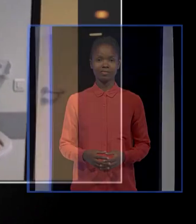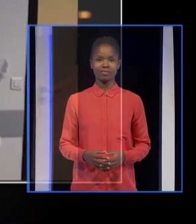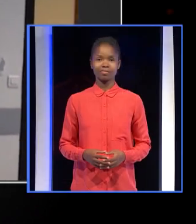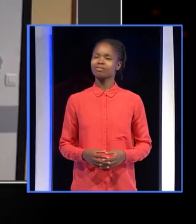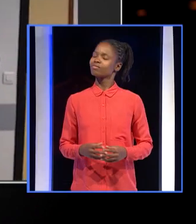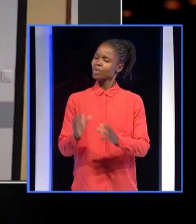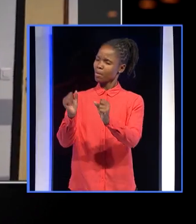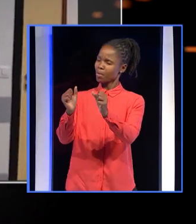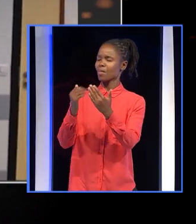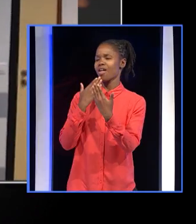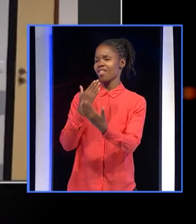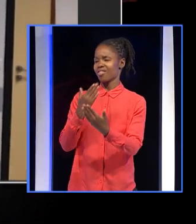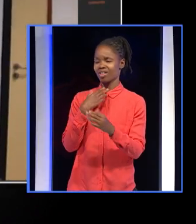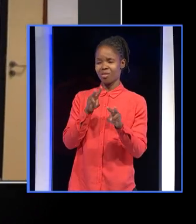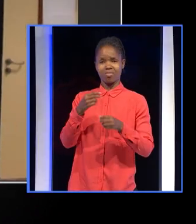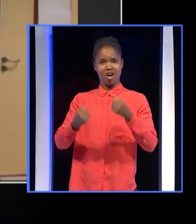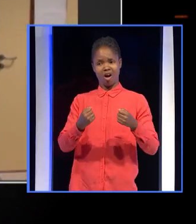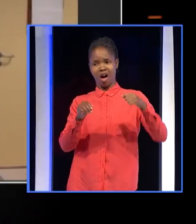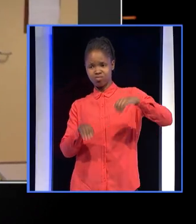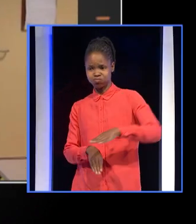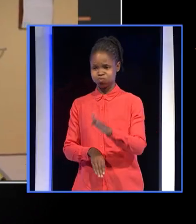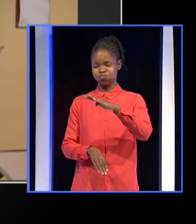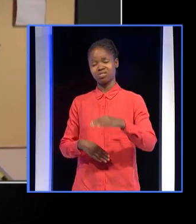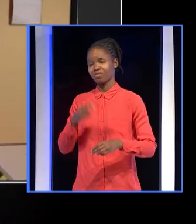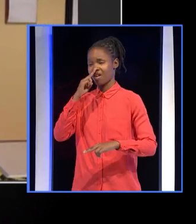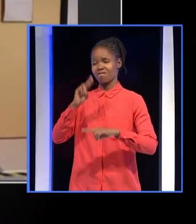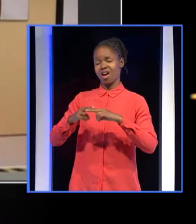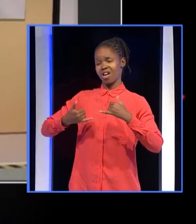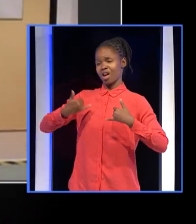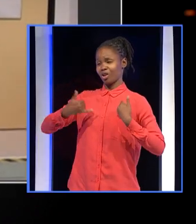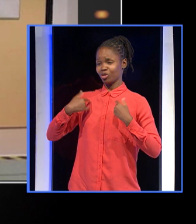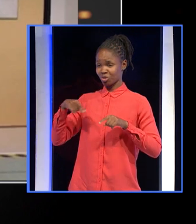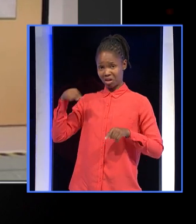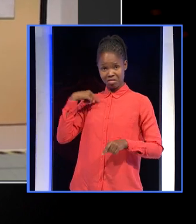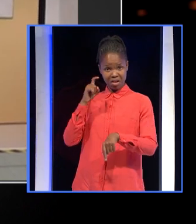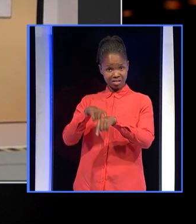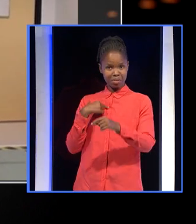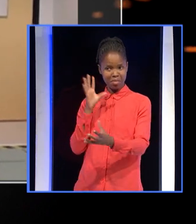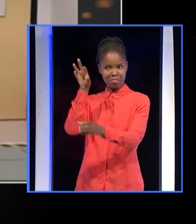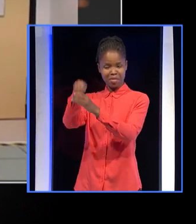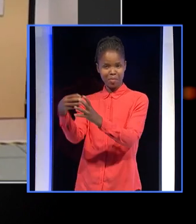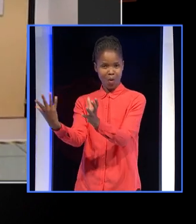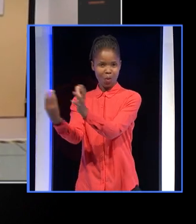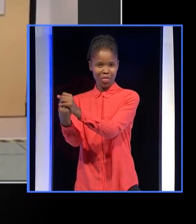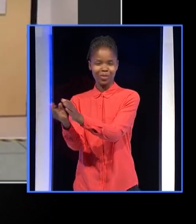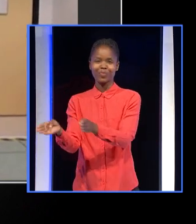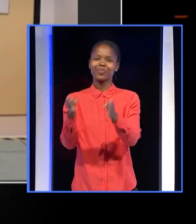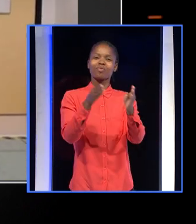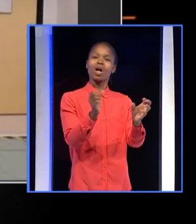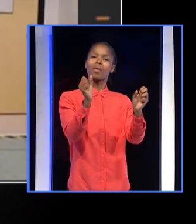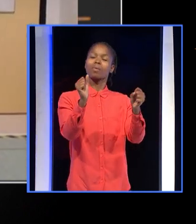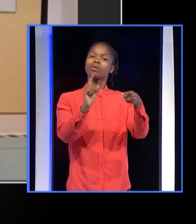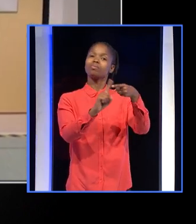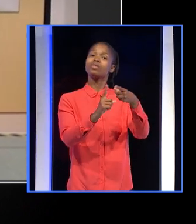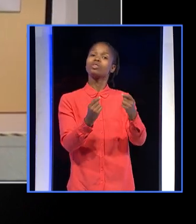Thanks, Sam. It looks like you guys are having way too much fun. Next time, I am coming with. Let's start off the news by looking